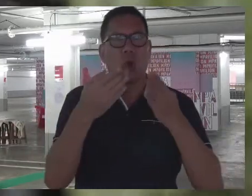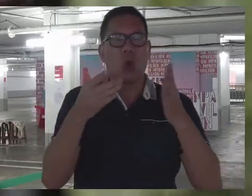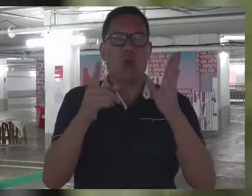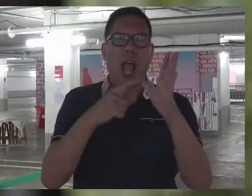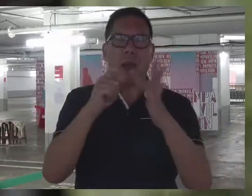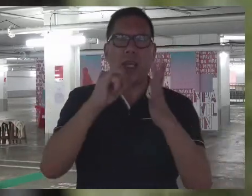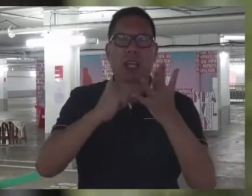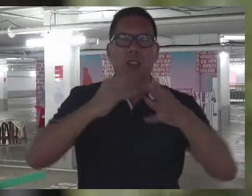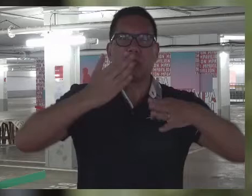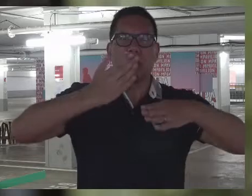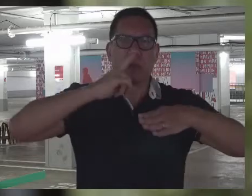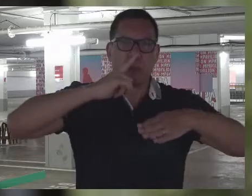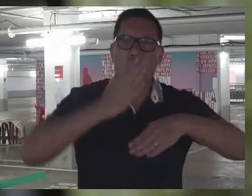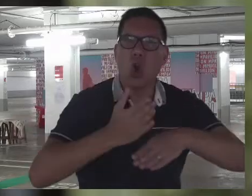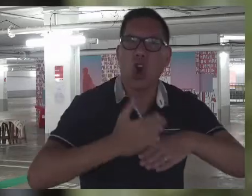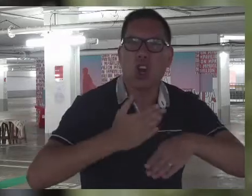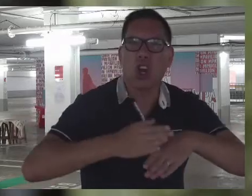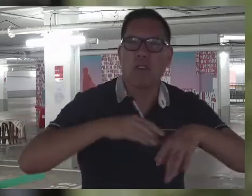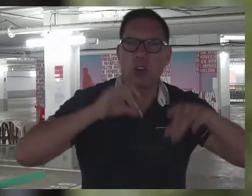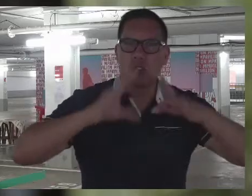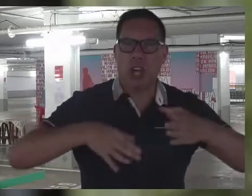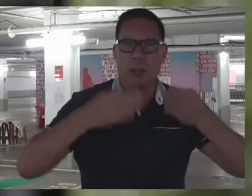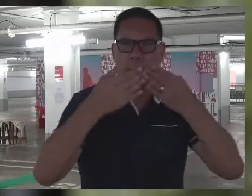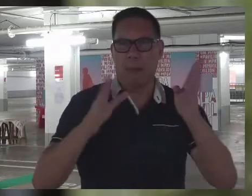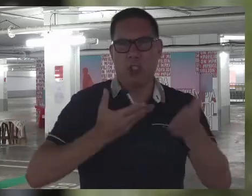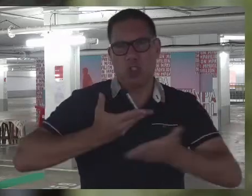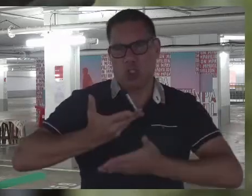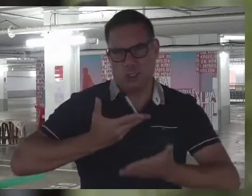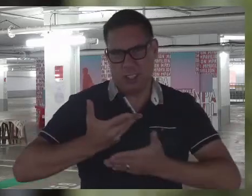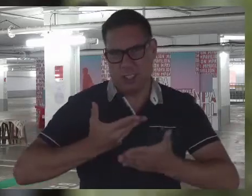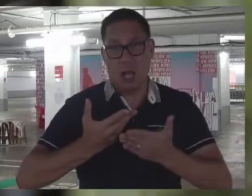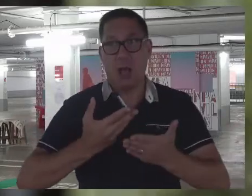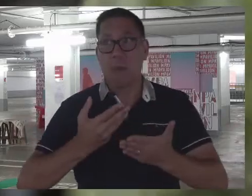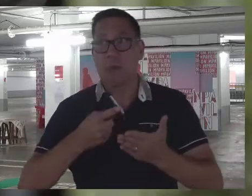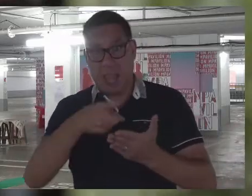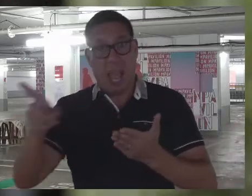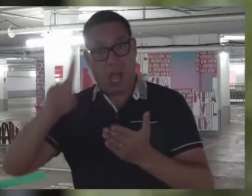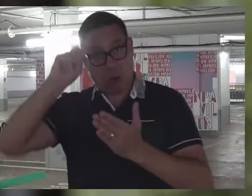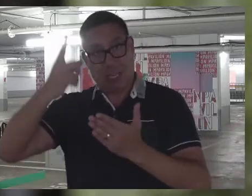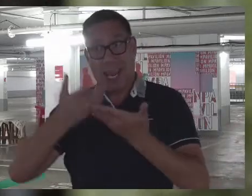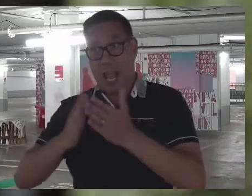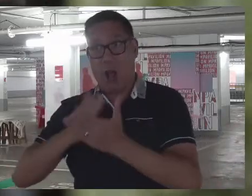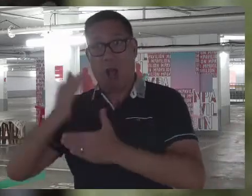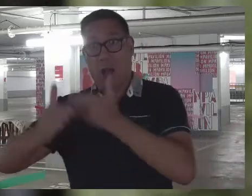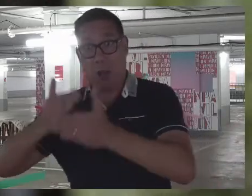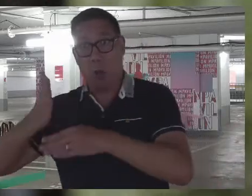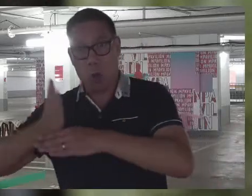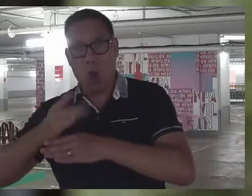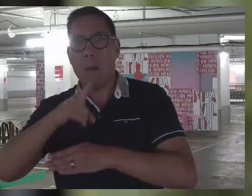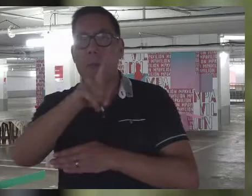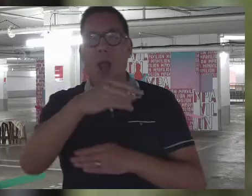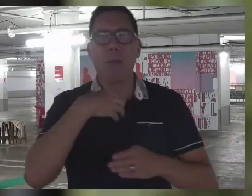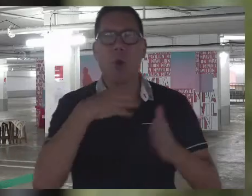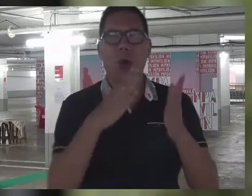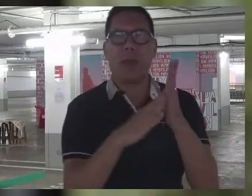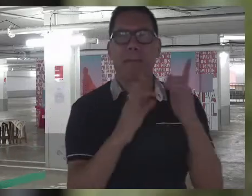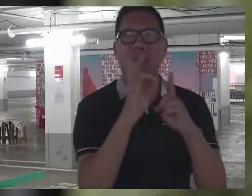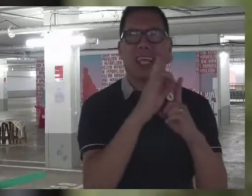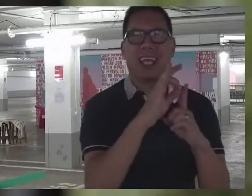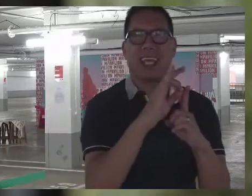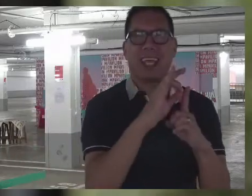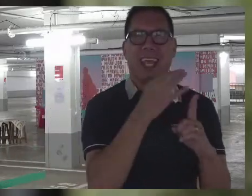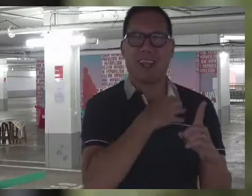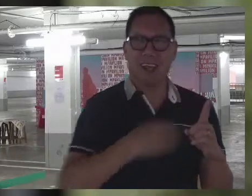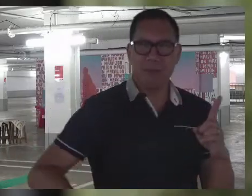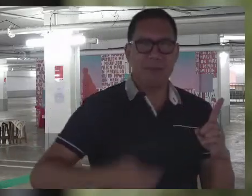who oversaw the process, but more the politicians who were in part the subject